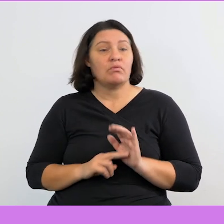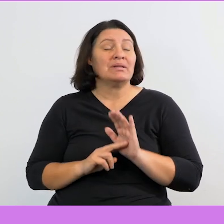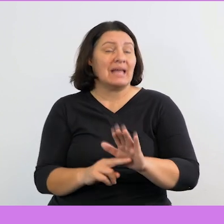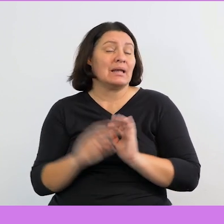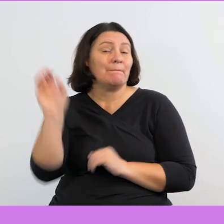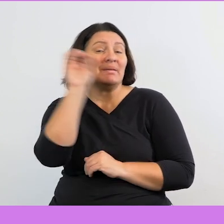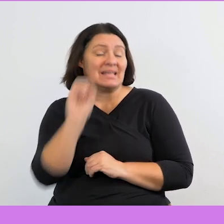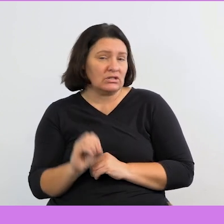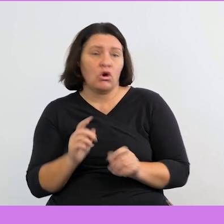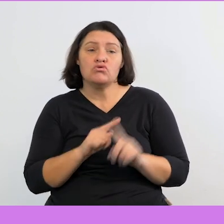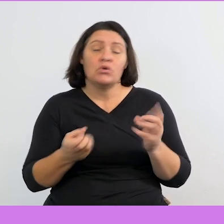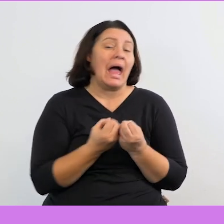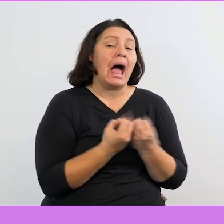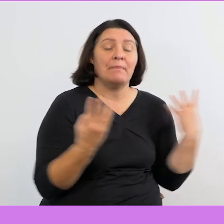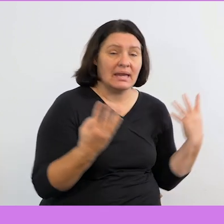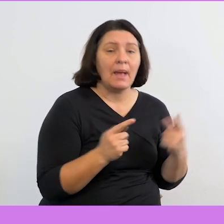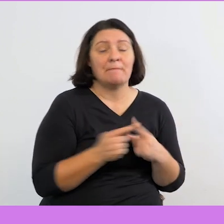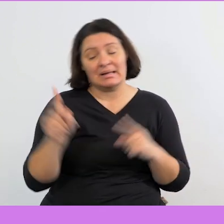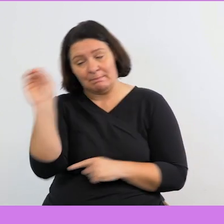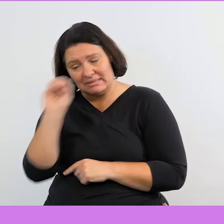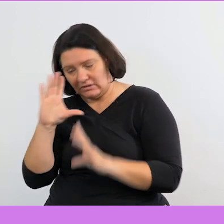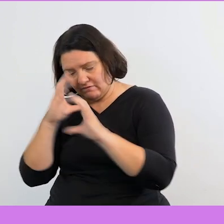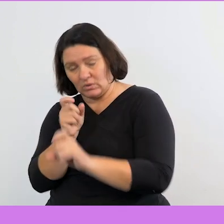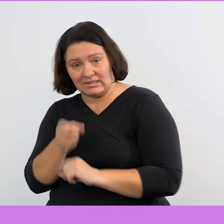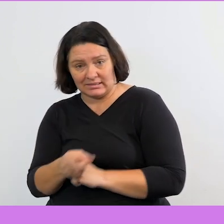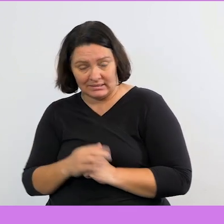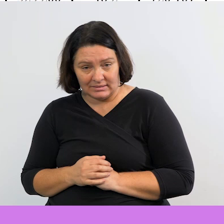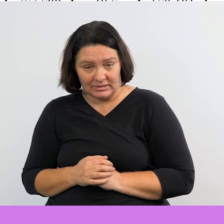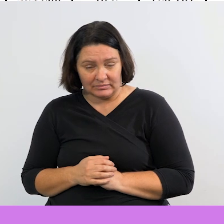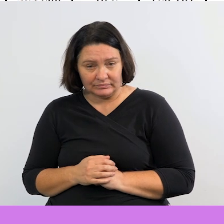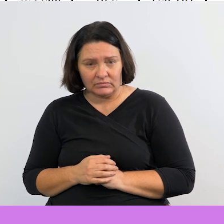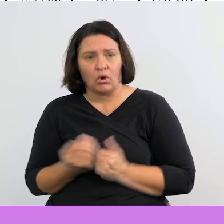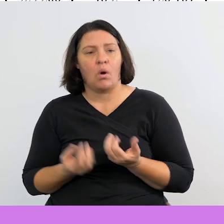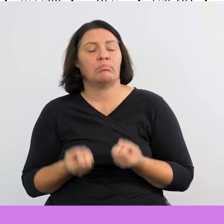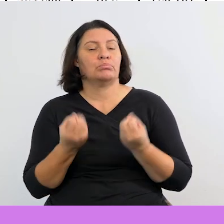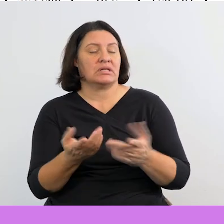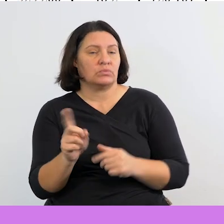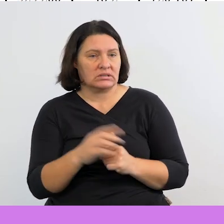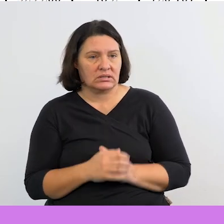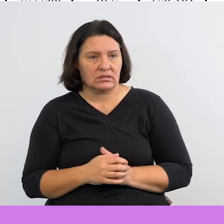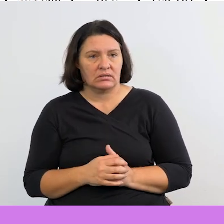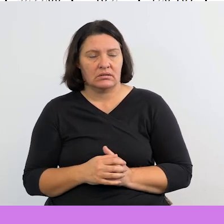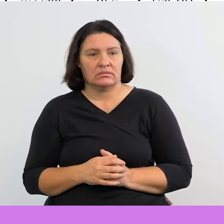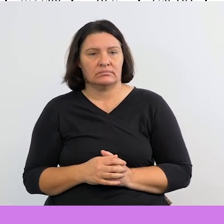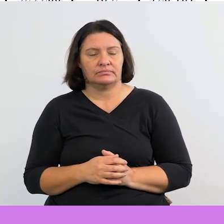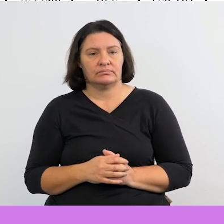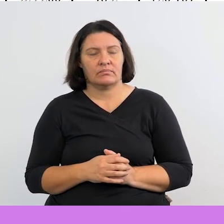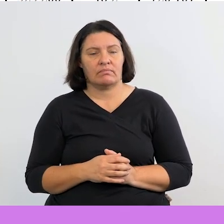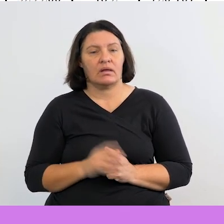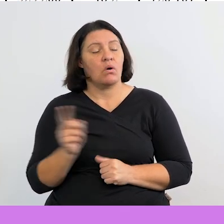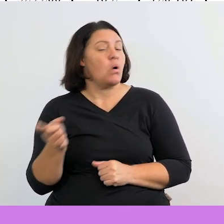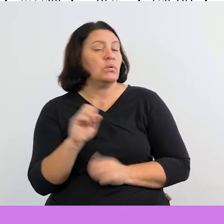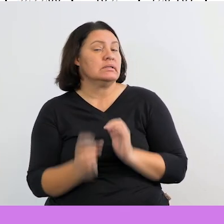represent the percentage of children, not the number of children, right? Now let's look at what is presented. So here's our next